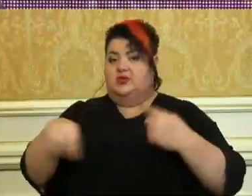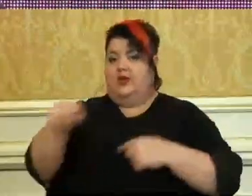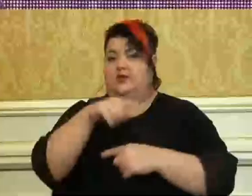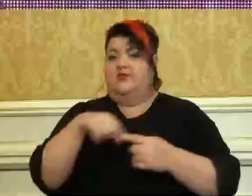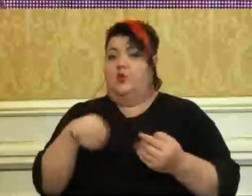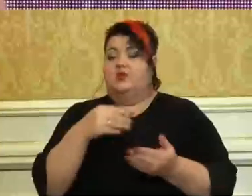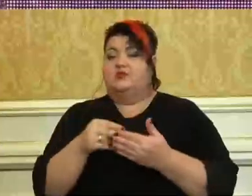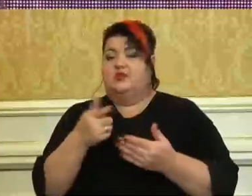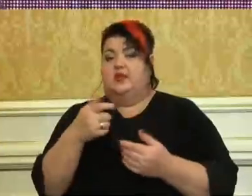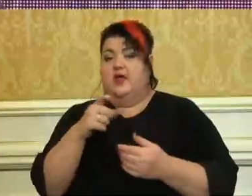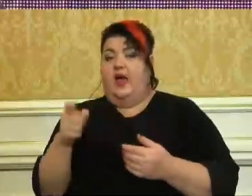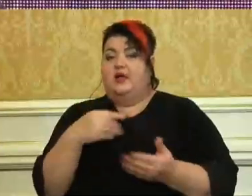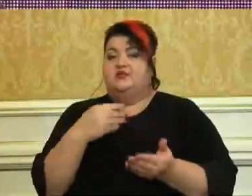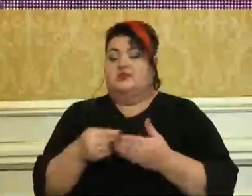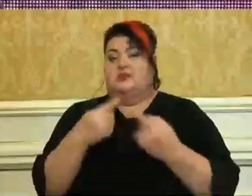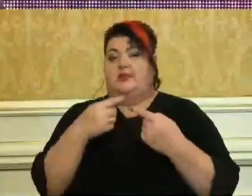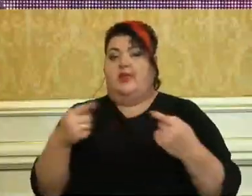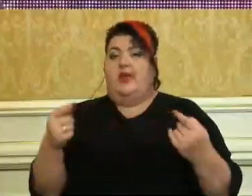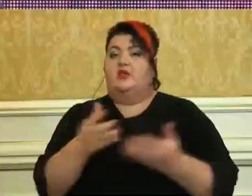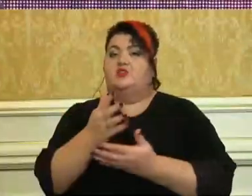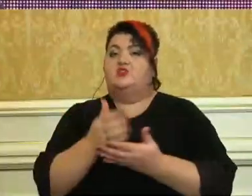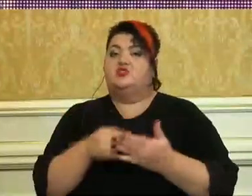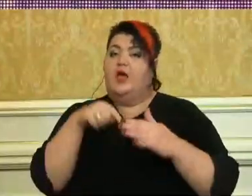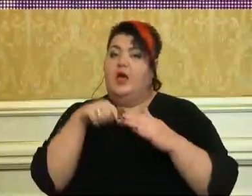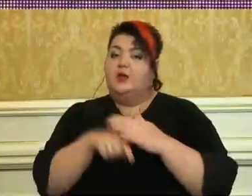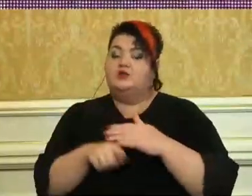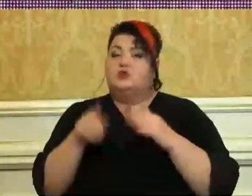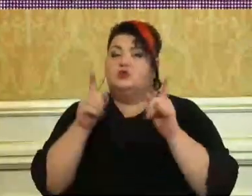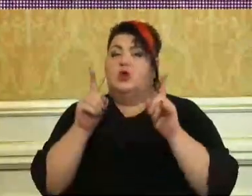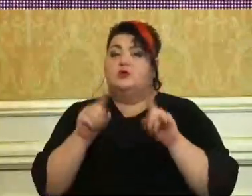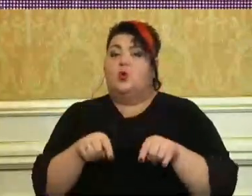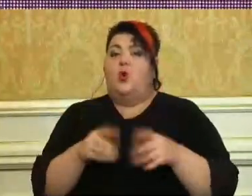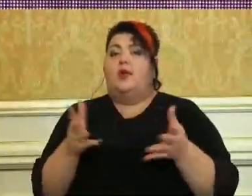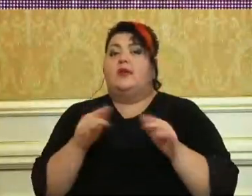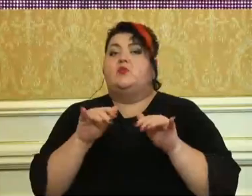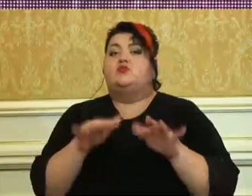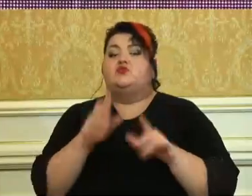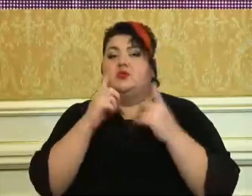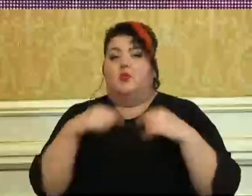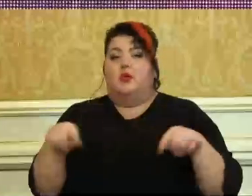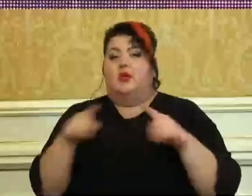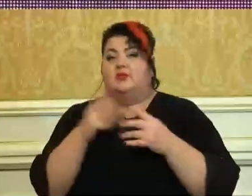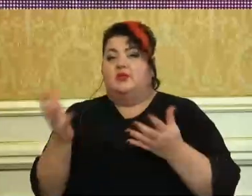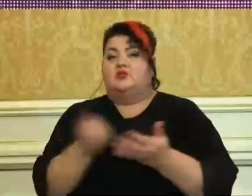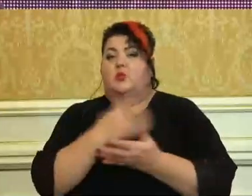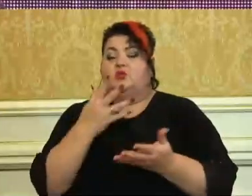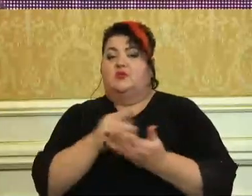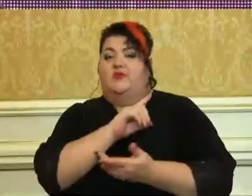discussions about the gas price and the price for other resources would be different. So, and